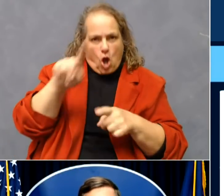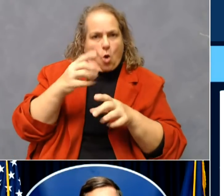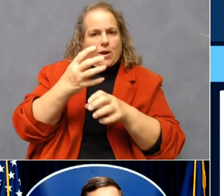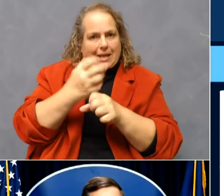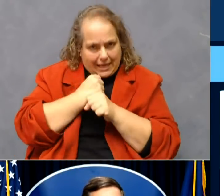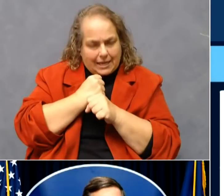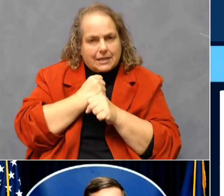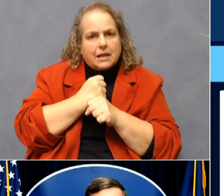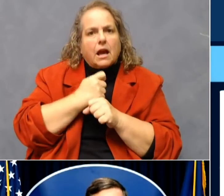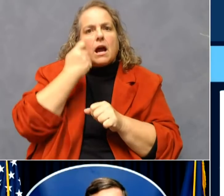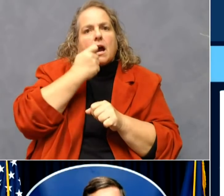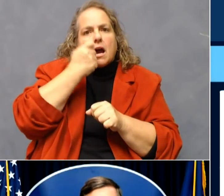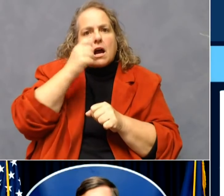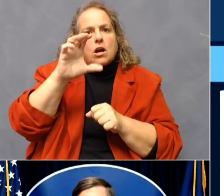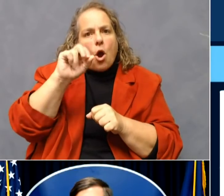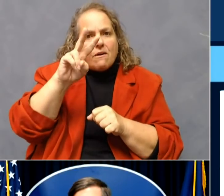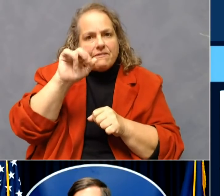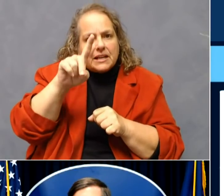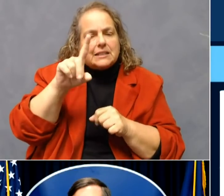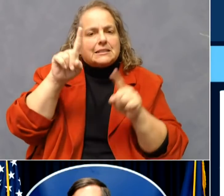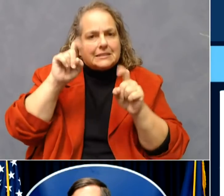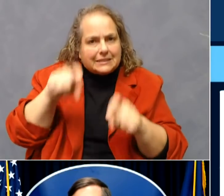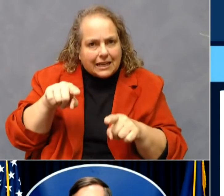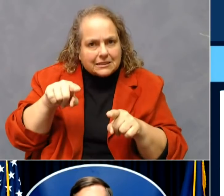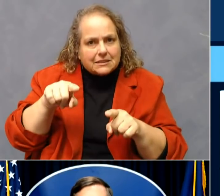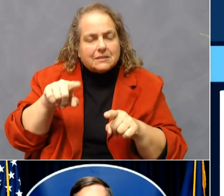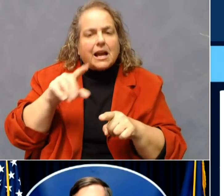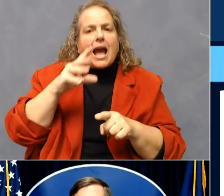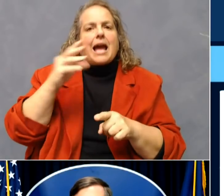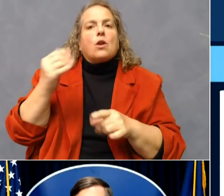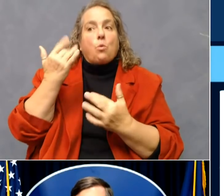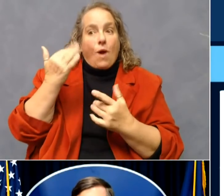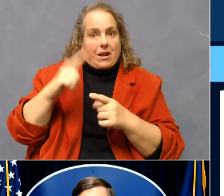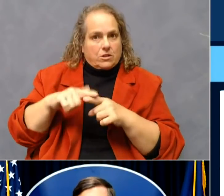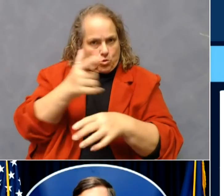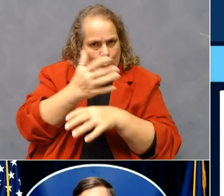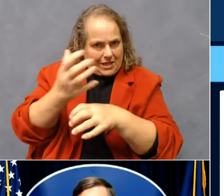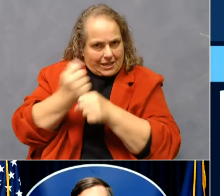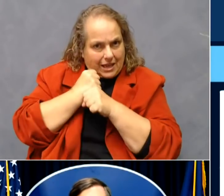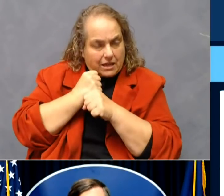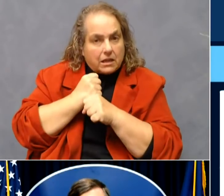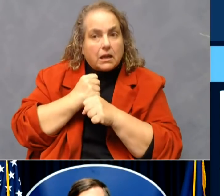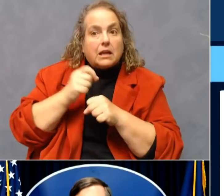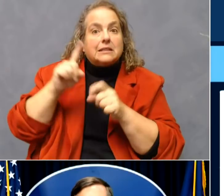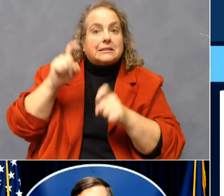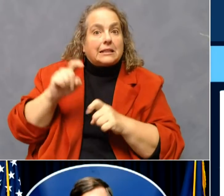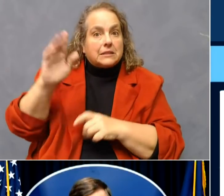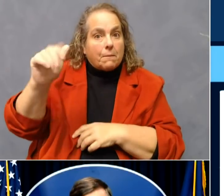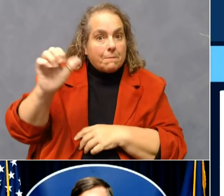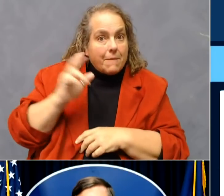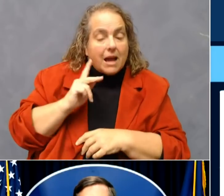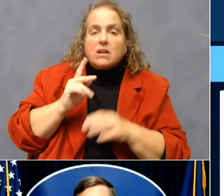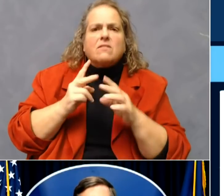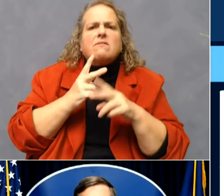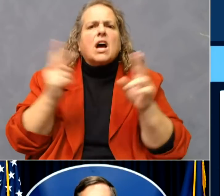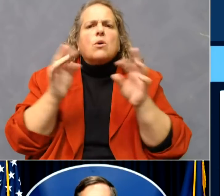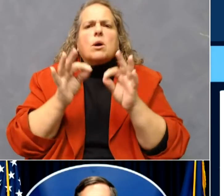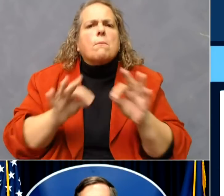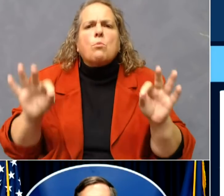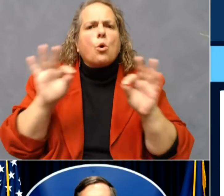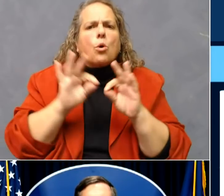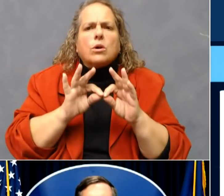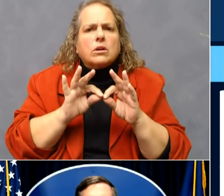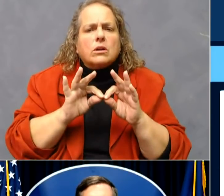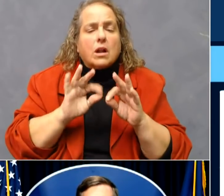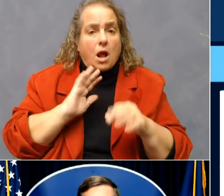are expecting across the country a significant and dramatic post-Thanksgiving surge. Our hope is based on the timing of the